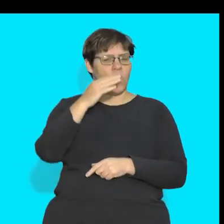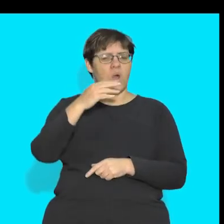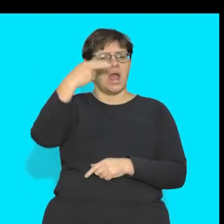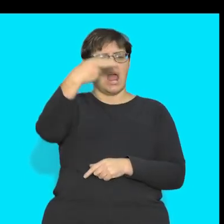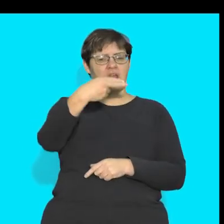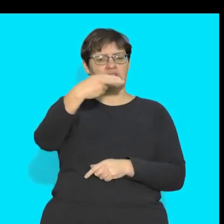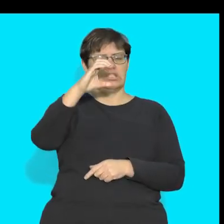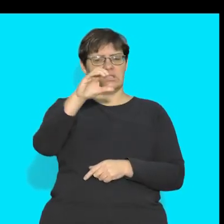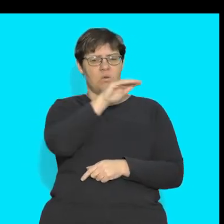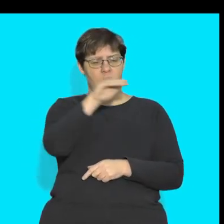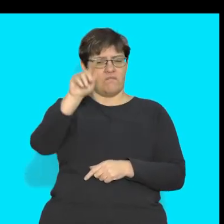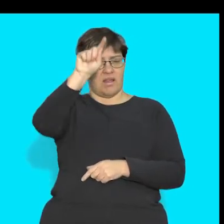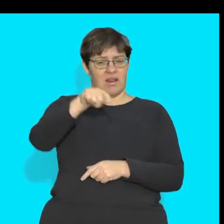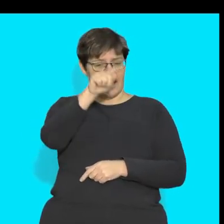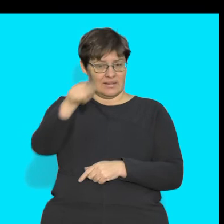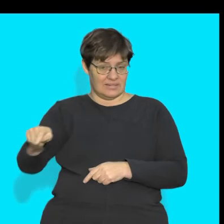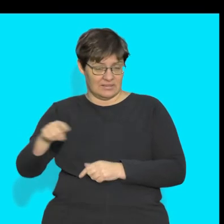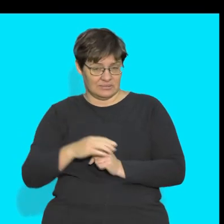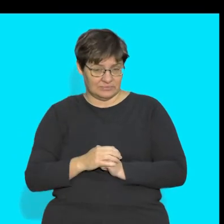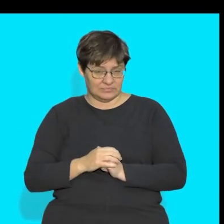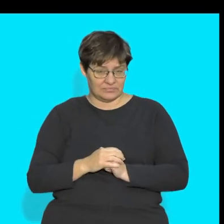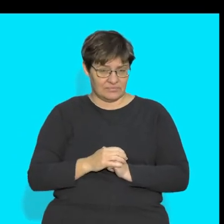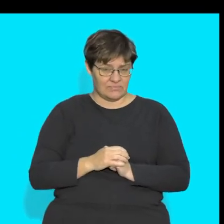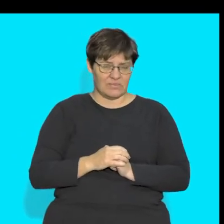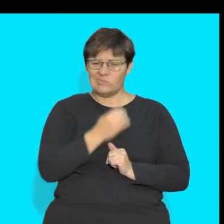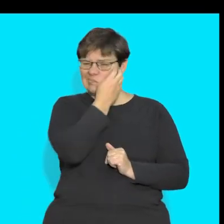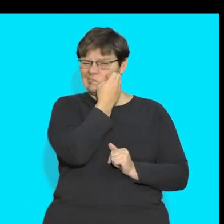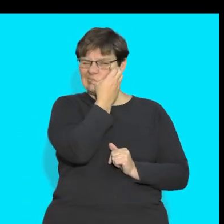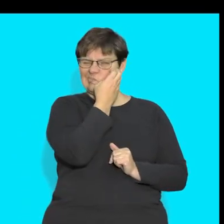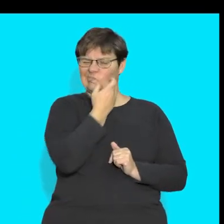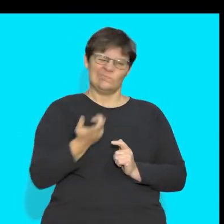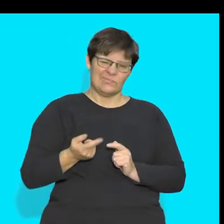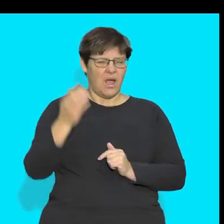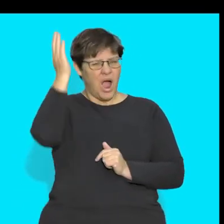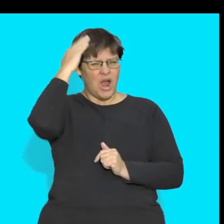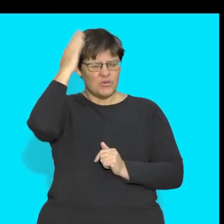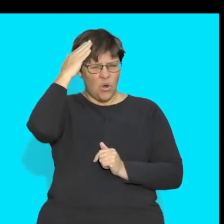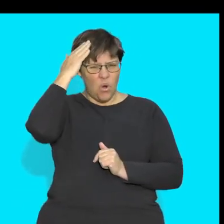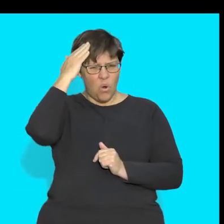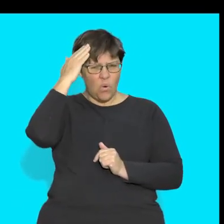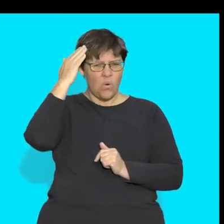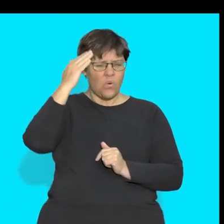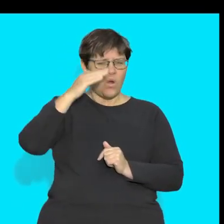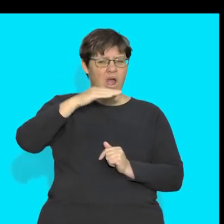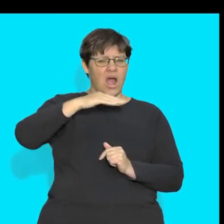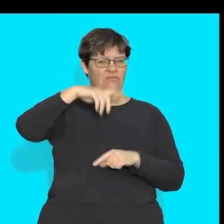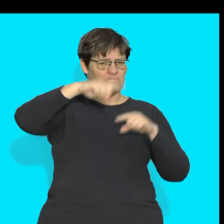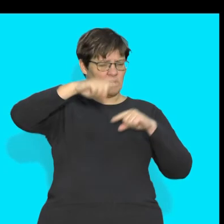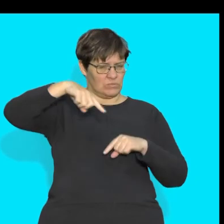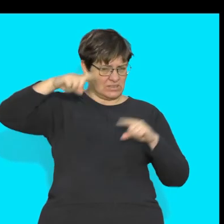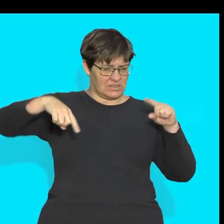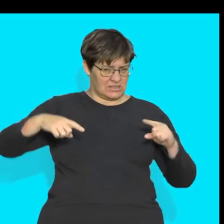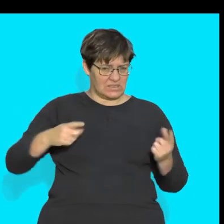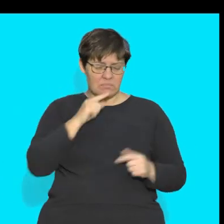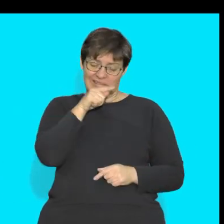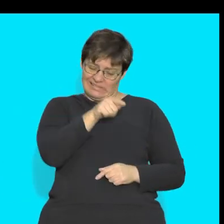HC over lambda. So when I look at this, I'm going to go, well, I know the frequency of this incident light,